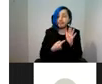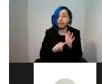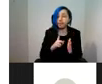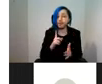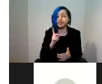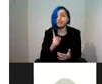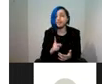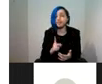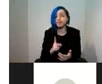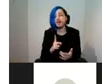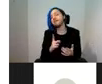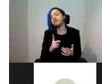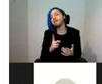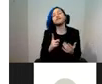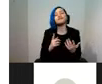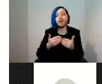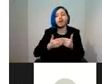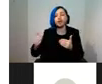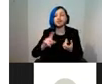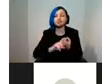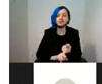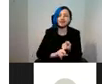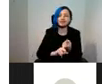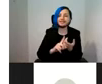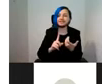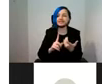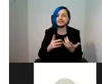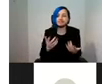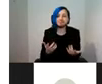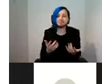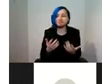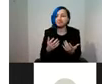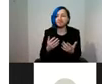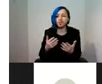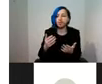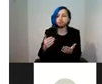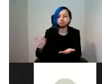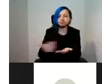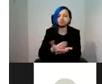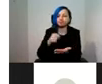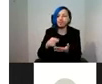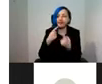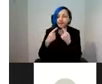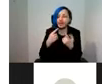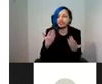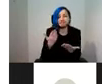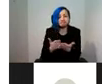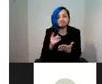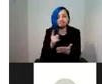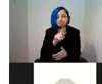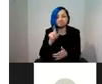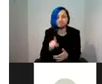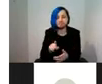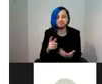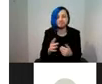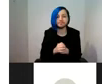the long term dependencies and interests that people might want to acquire that into member institutions and it's distributed in